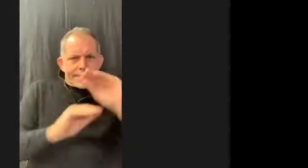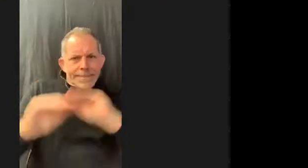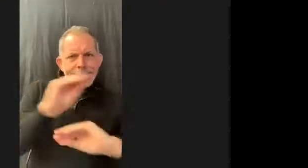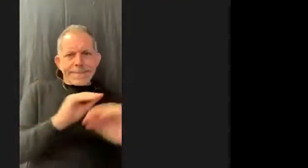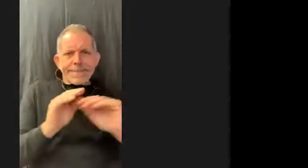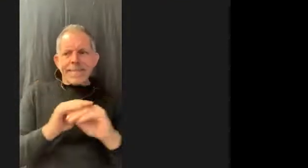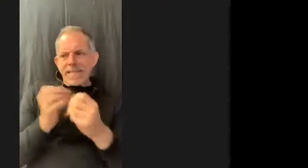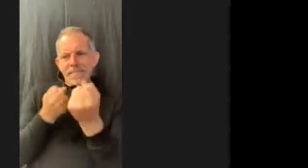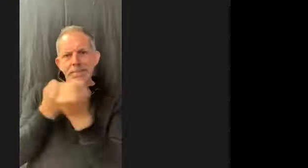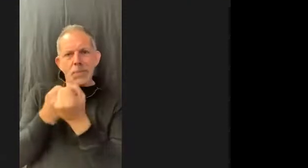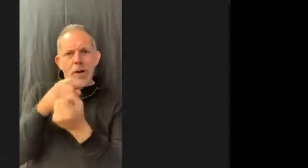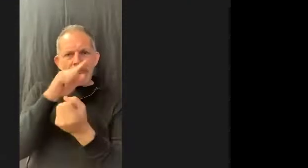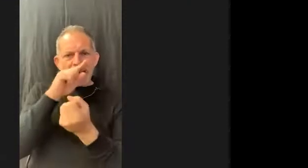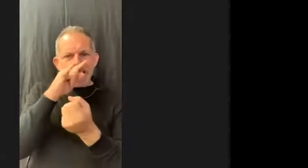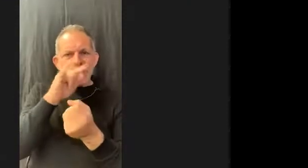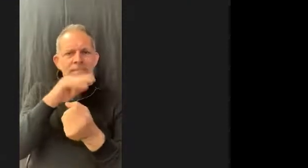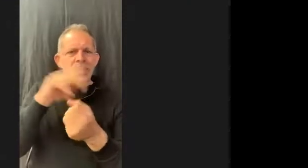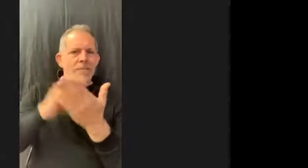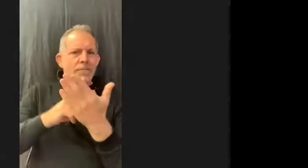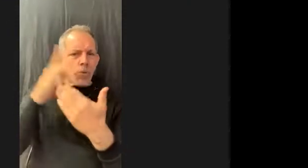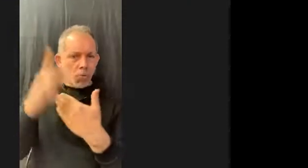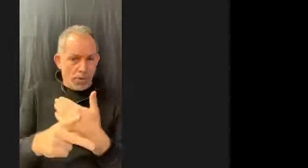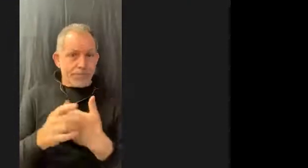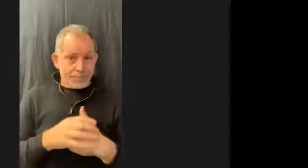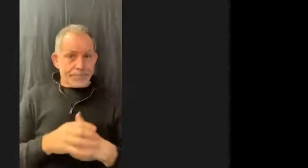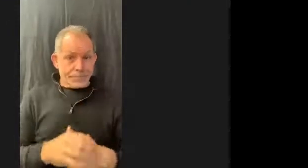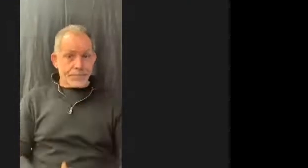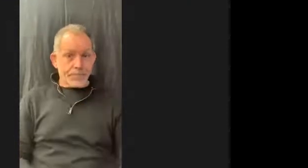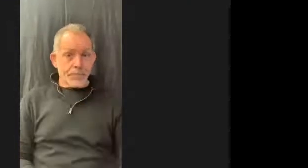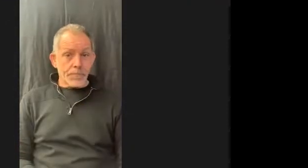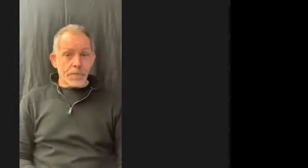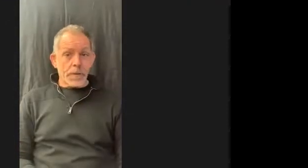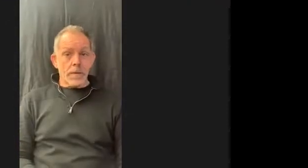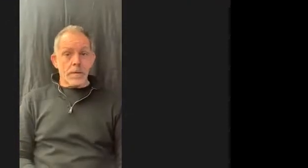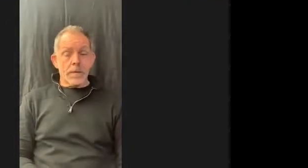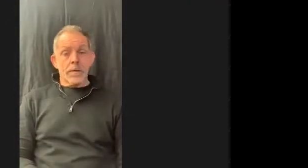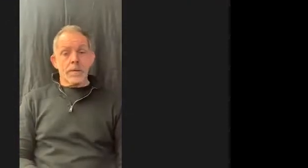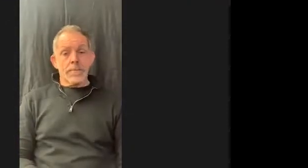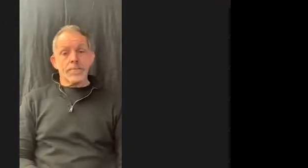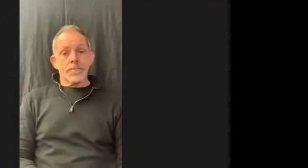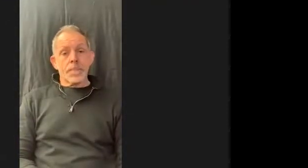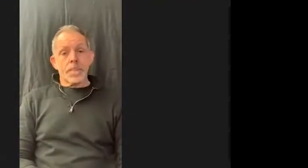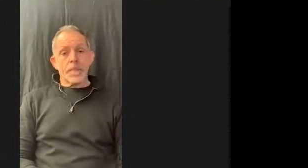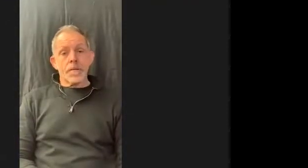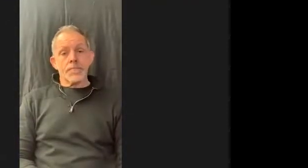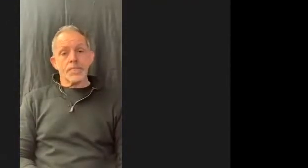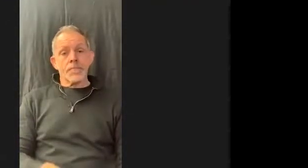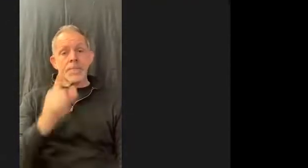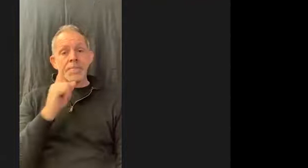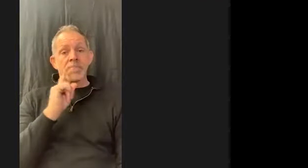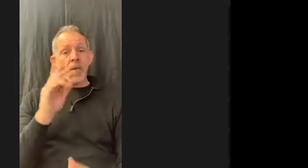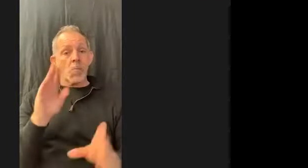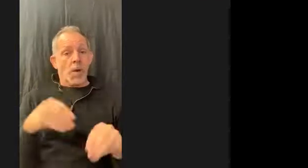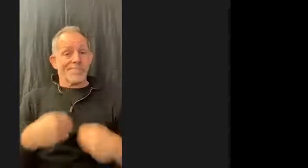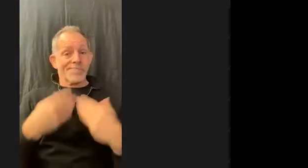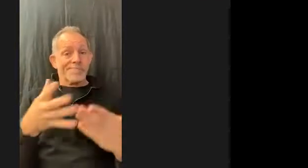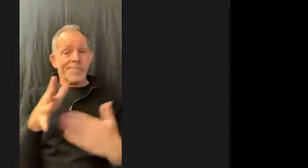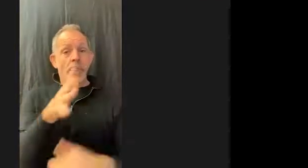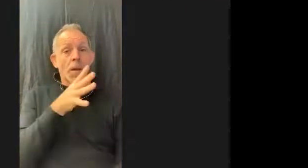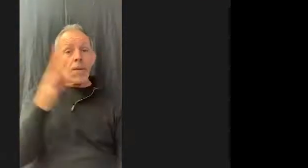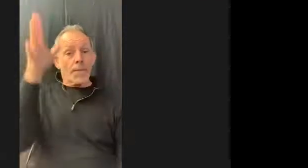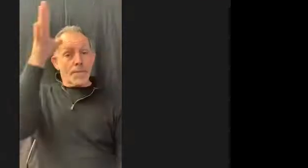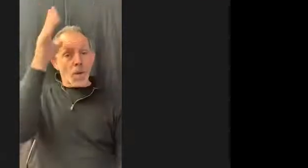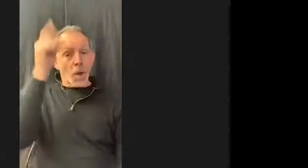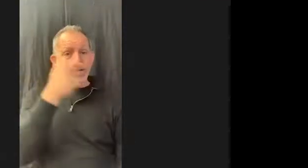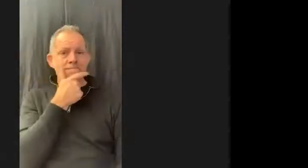help with these needs. We're going to be proposing to set up a parent choice voucher program for